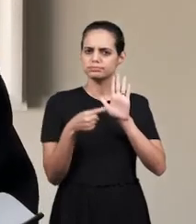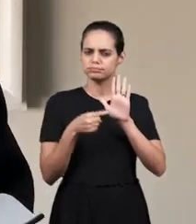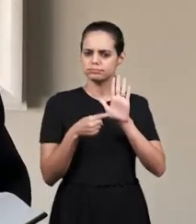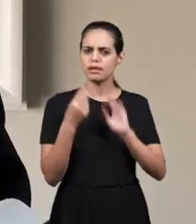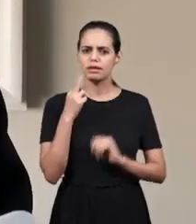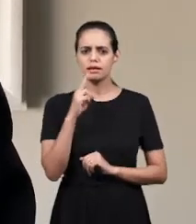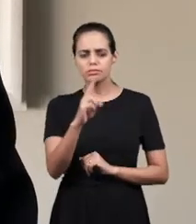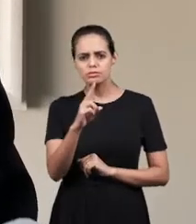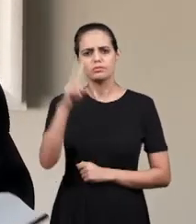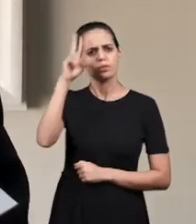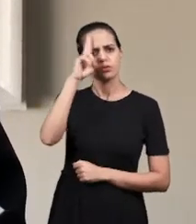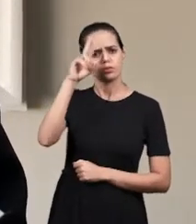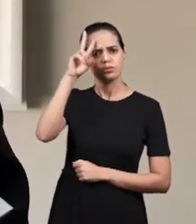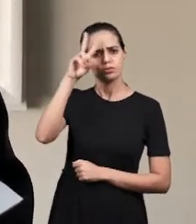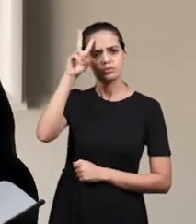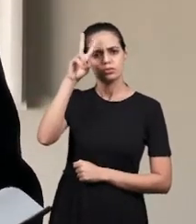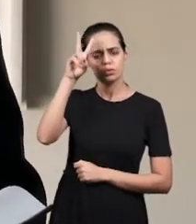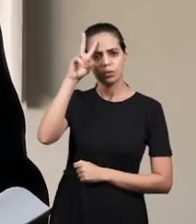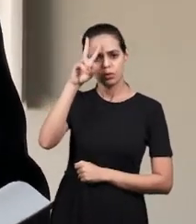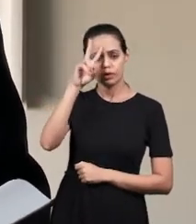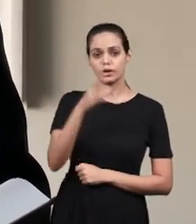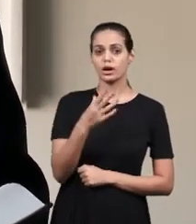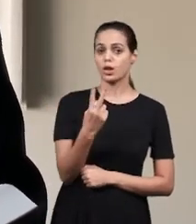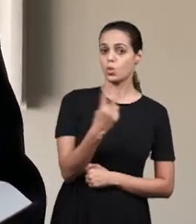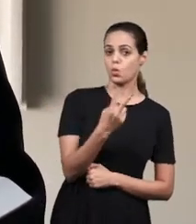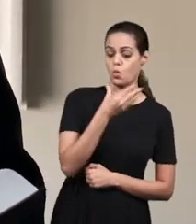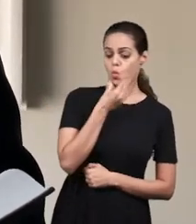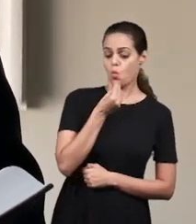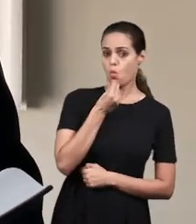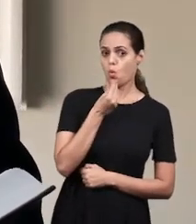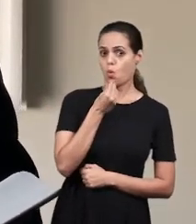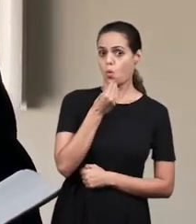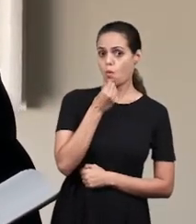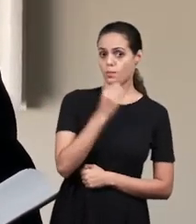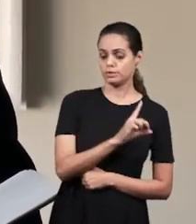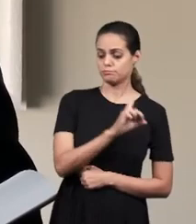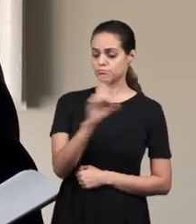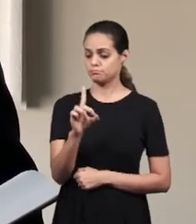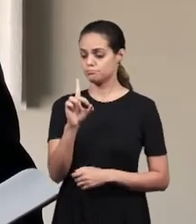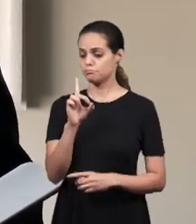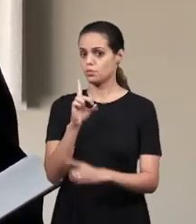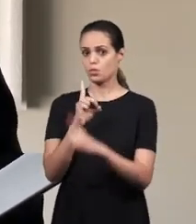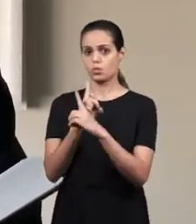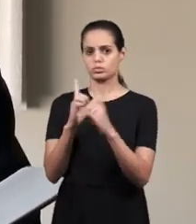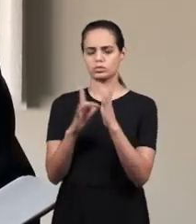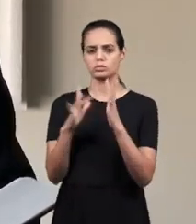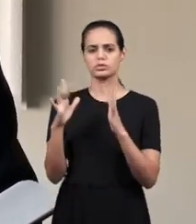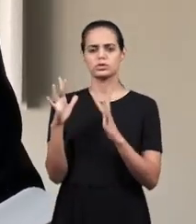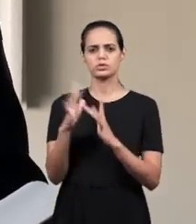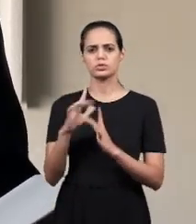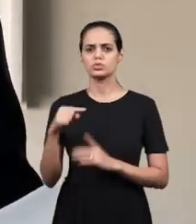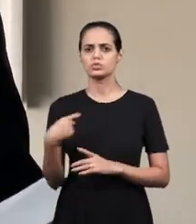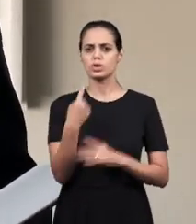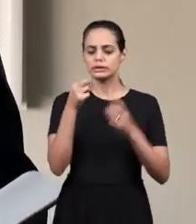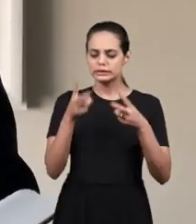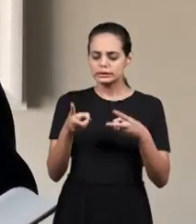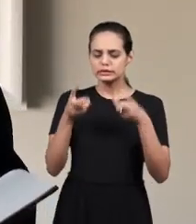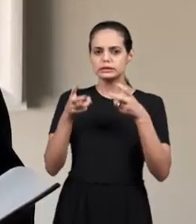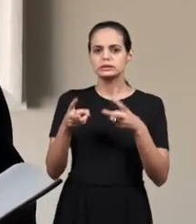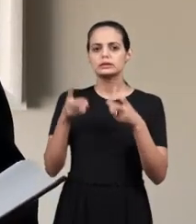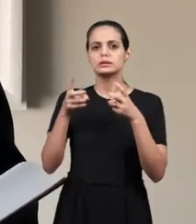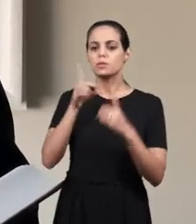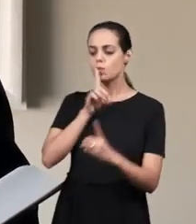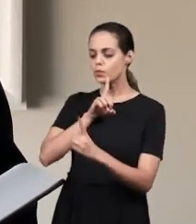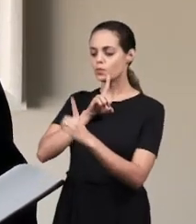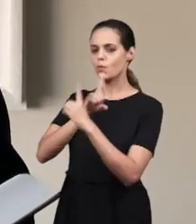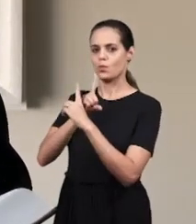this encounter of two men with the Lord Jesus, we can identify exactly what is the encounter of man with Jesus,